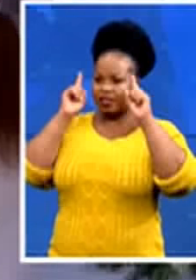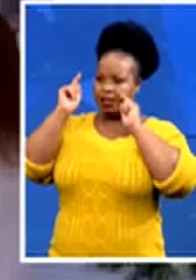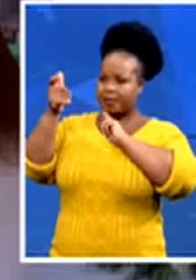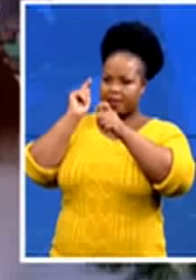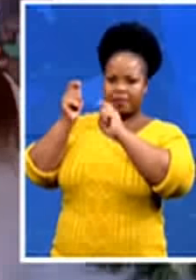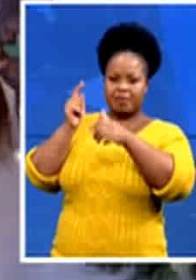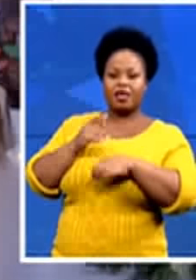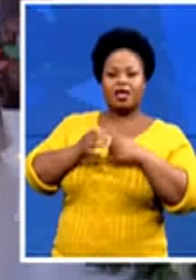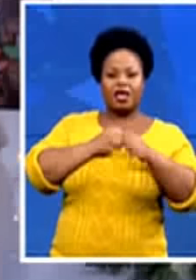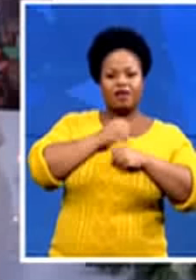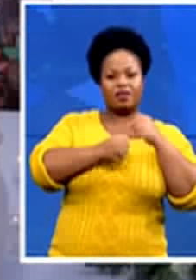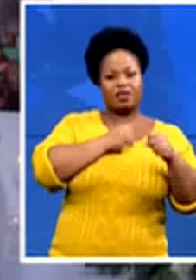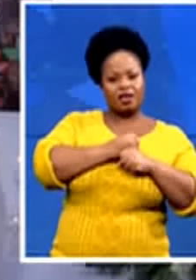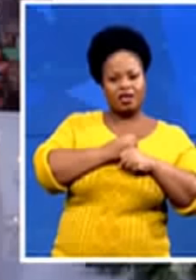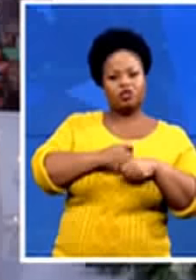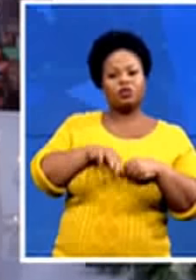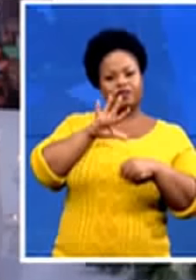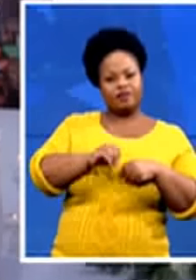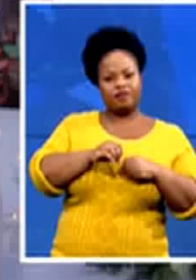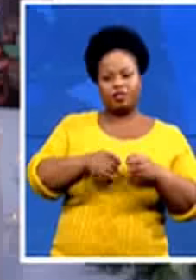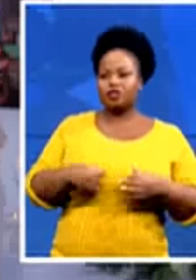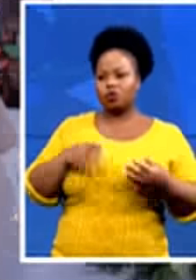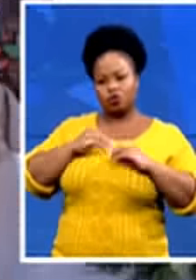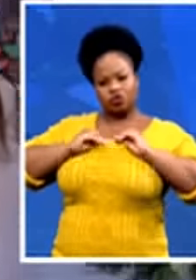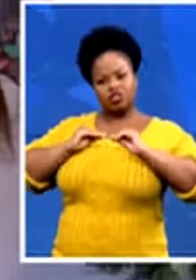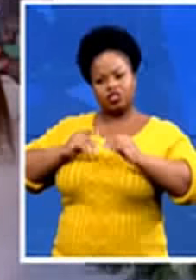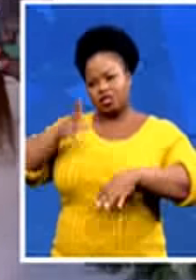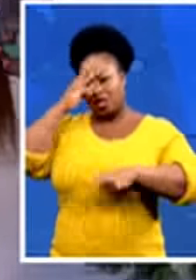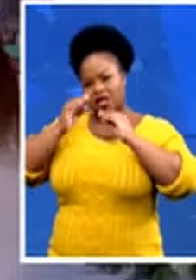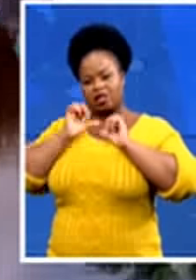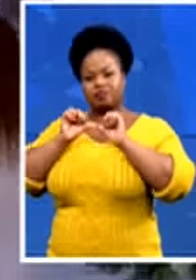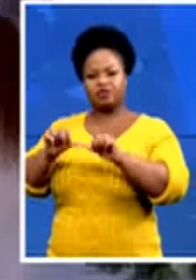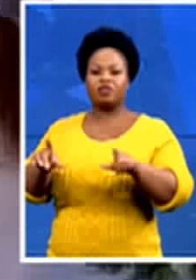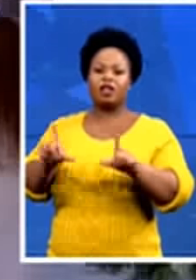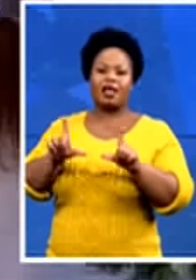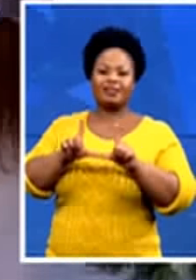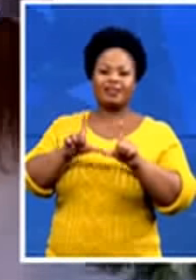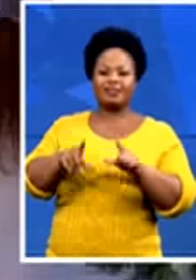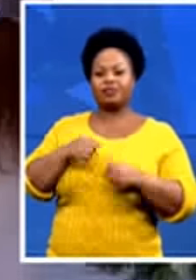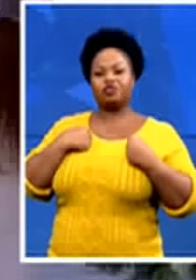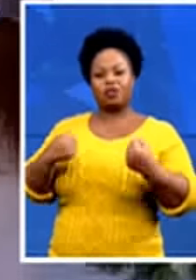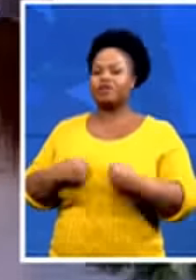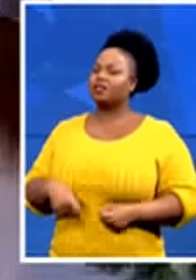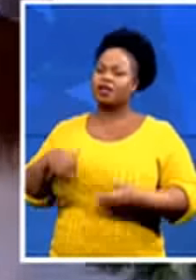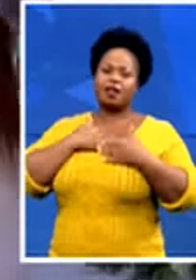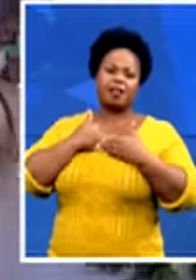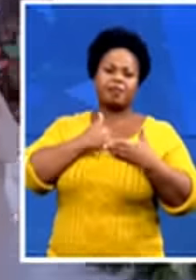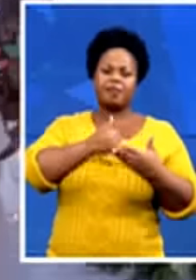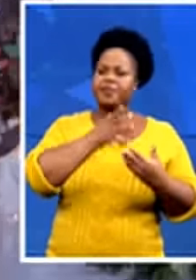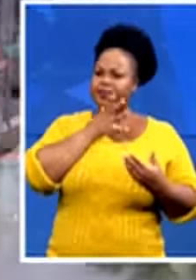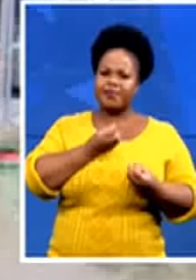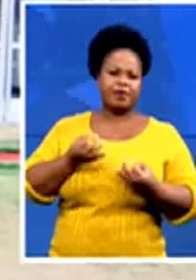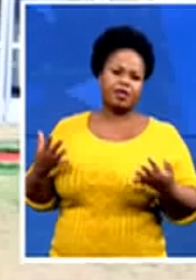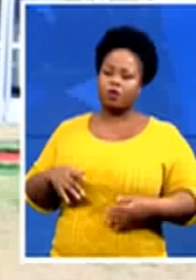ezingu-50 ezifundisa ukushayela ngoba iqiniso lithi sike kuthiwe u-matric plus driver's license akukho angabenza yithi esimkoletayo ngoba abantu bakithi